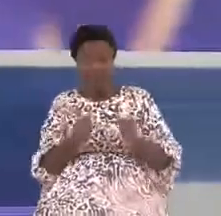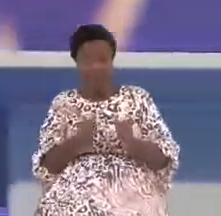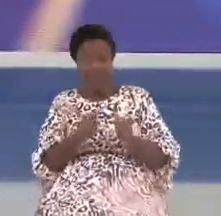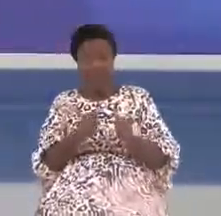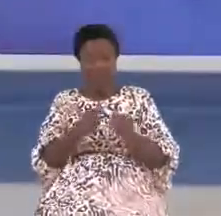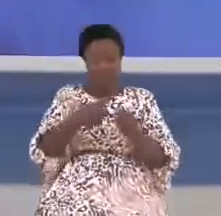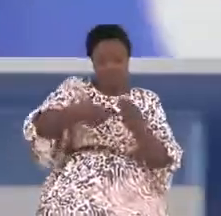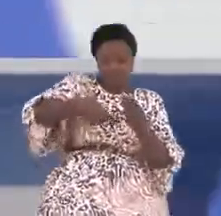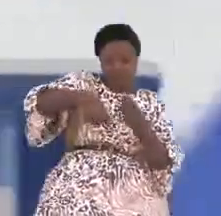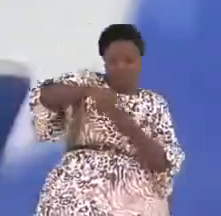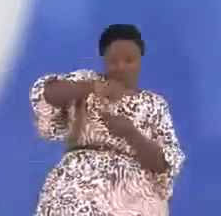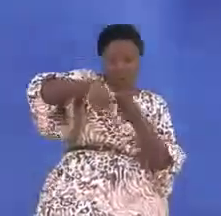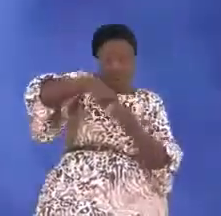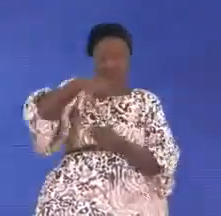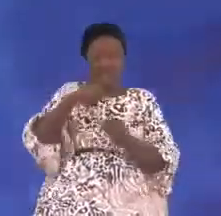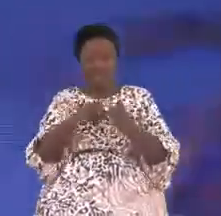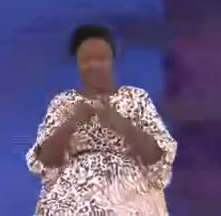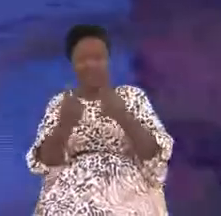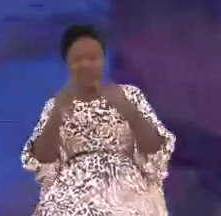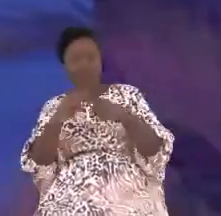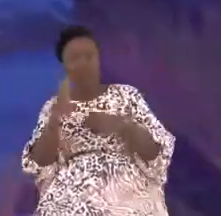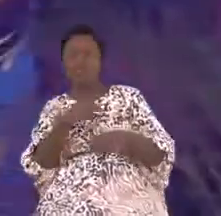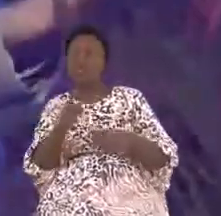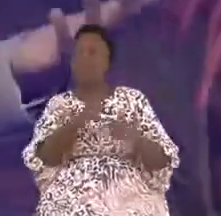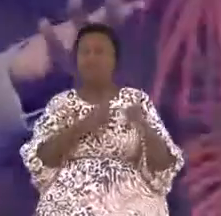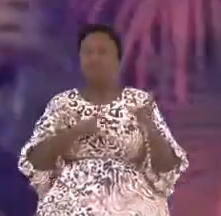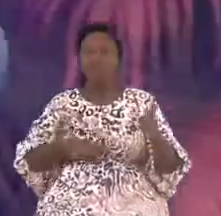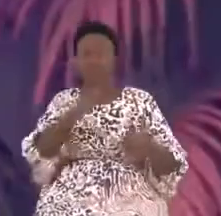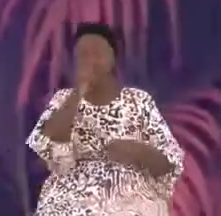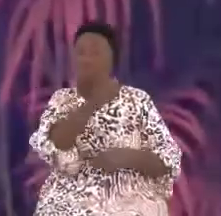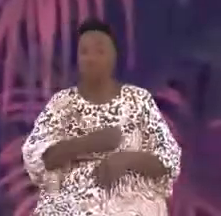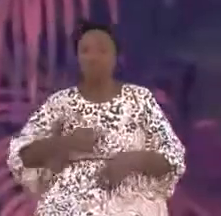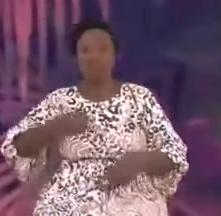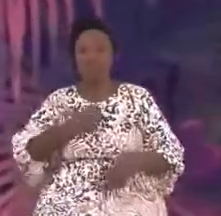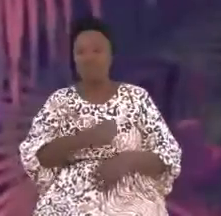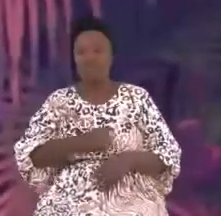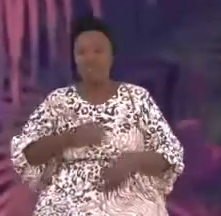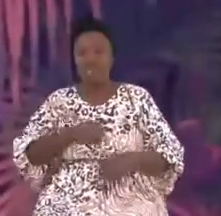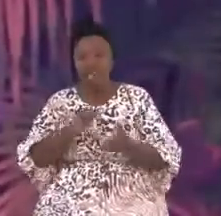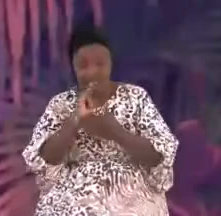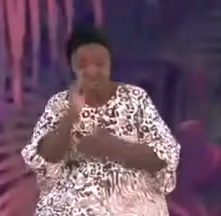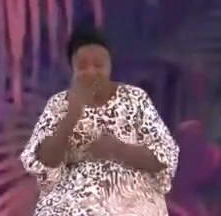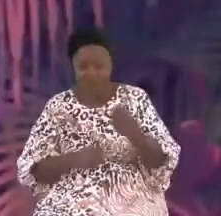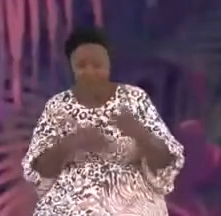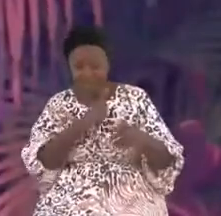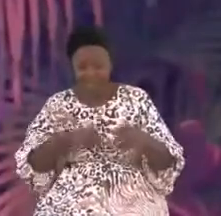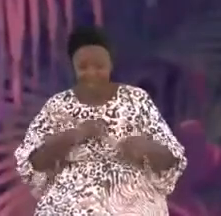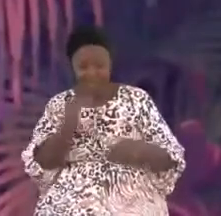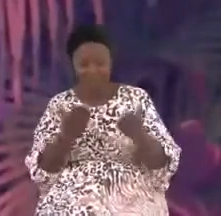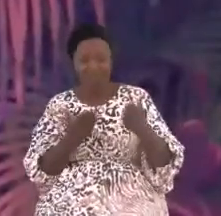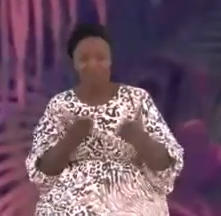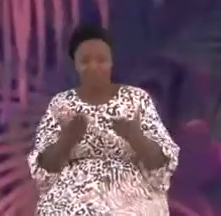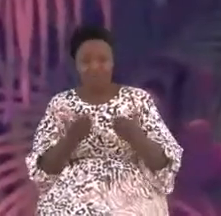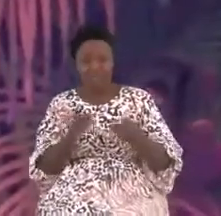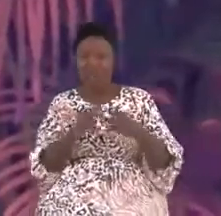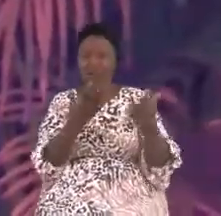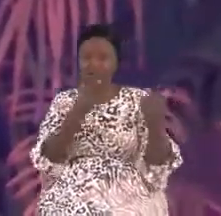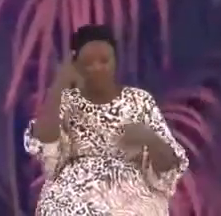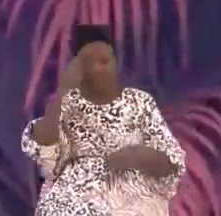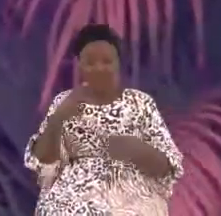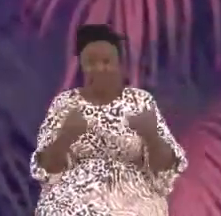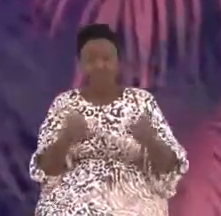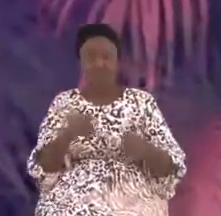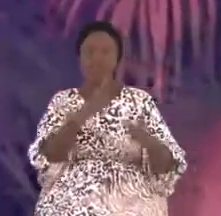and come to him and say lord i am sorry that's all he's waiting for lord i am sorry and that's